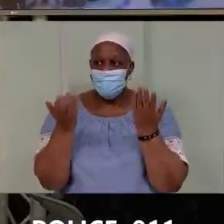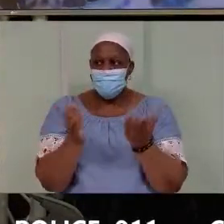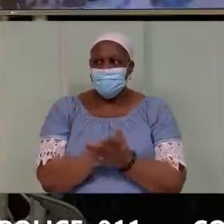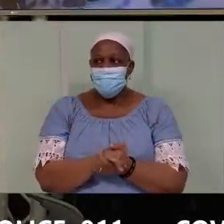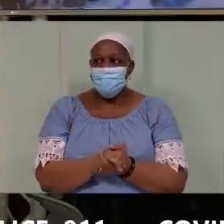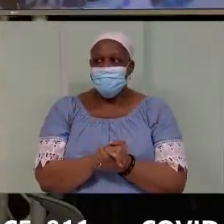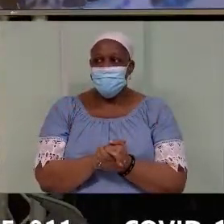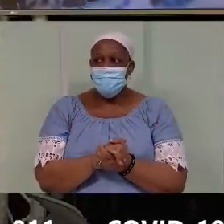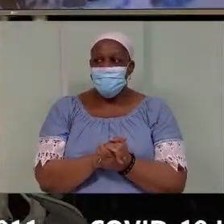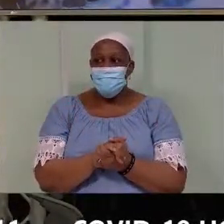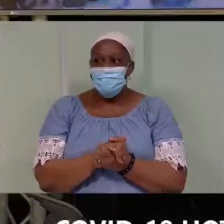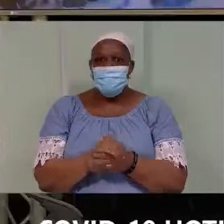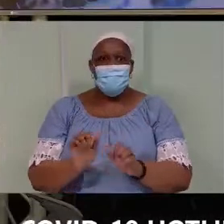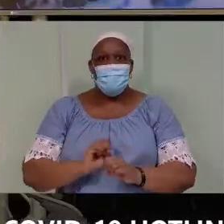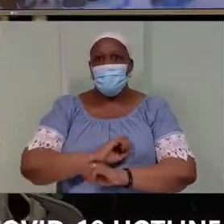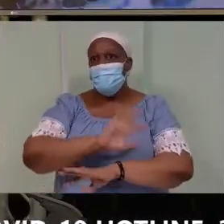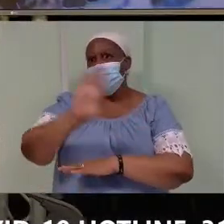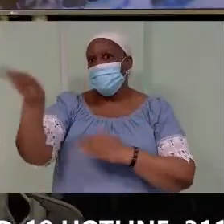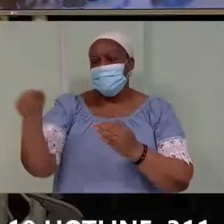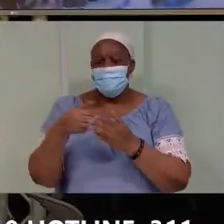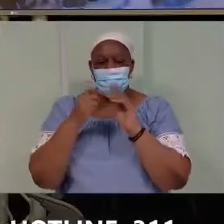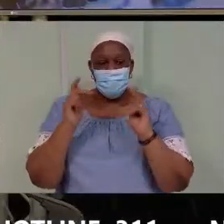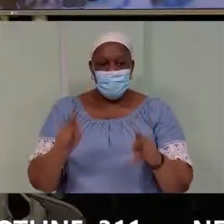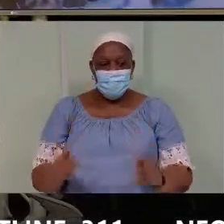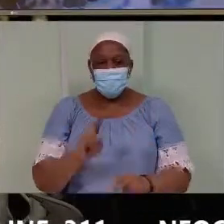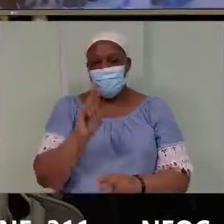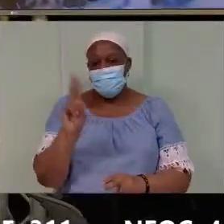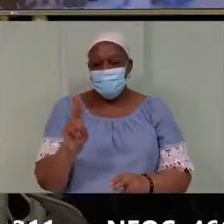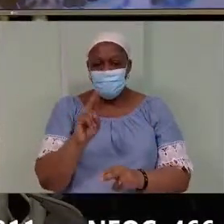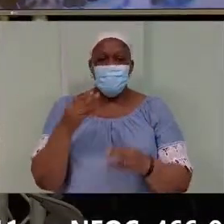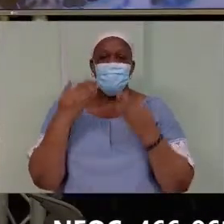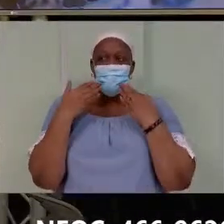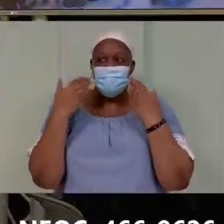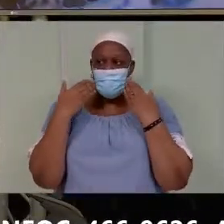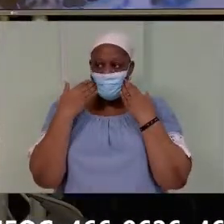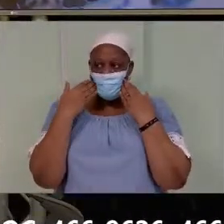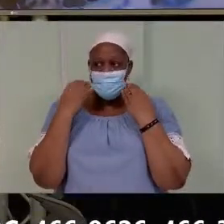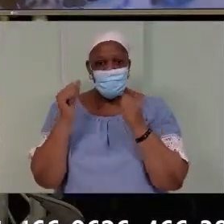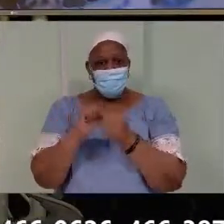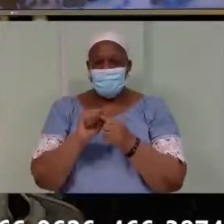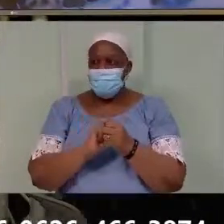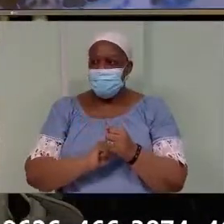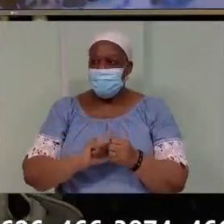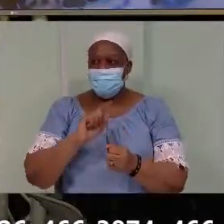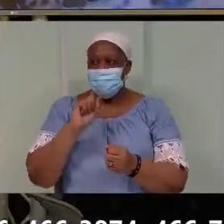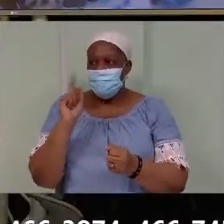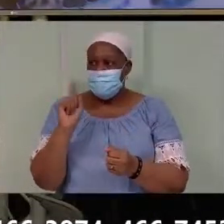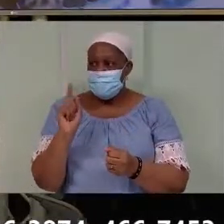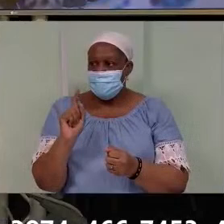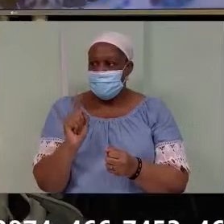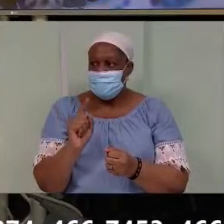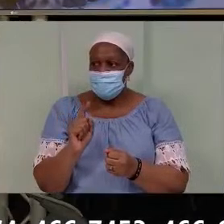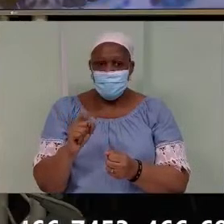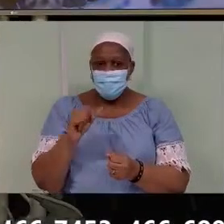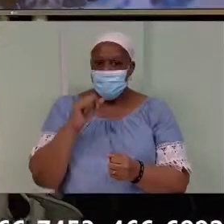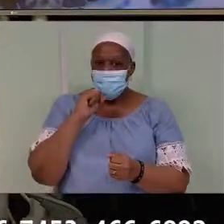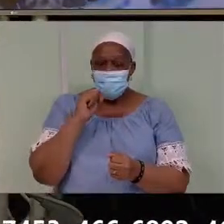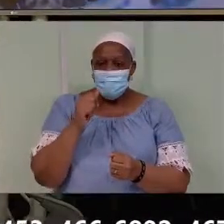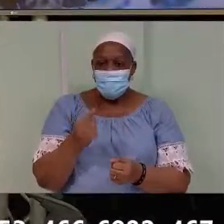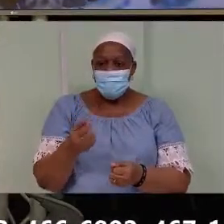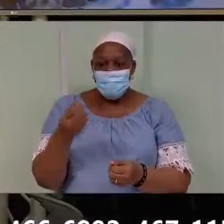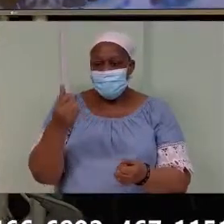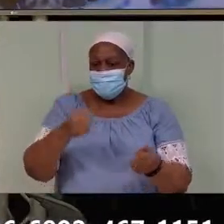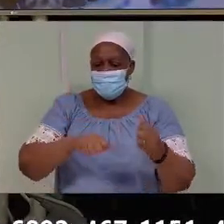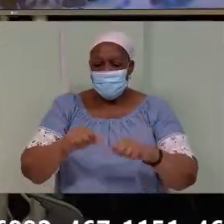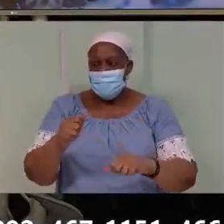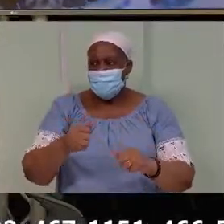widespread use of the mask everywhere is not supported by science. In other words, you don't need